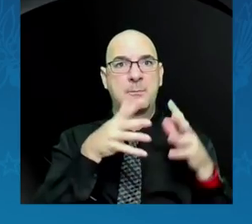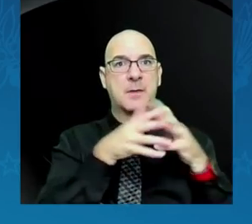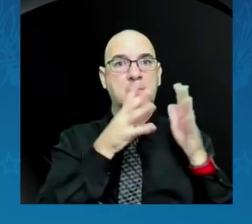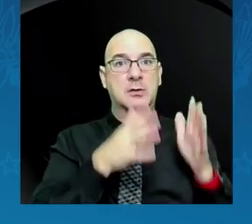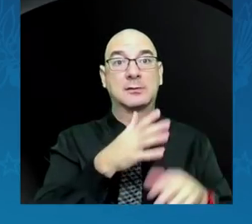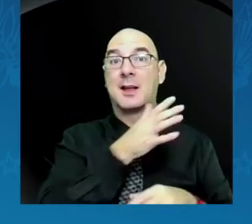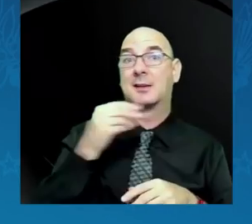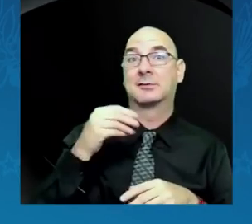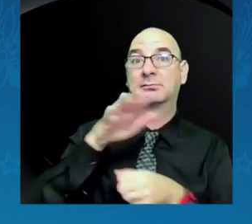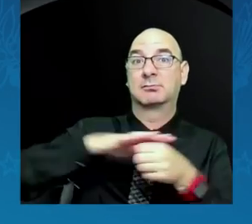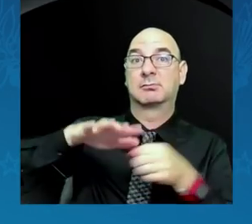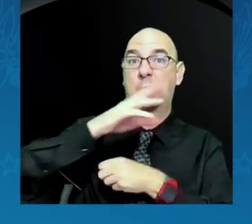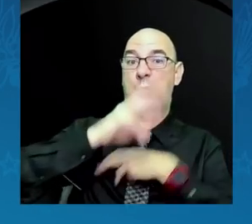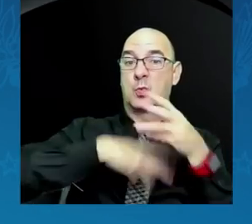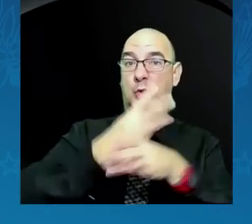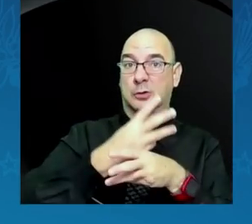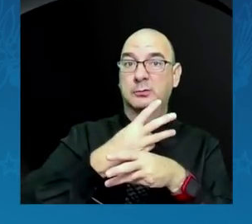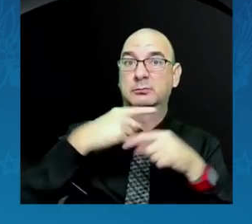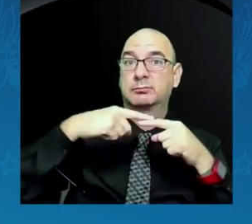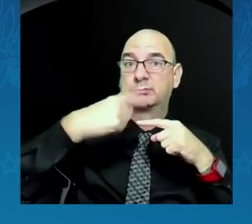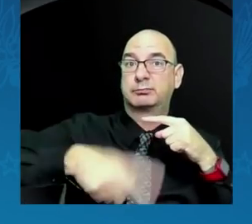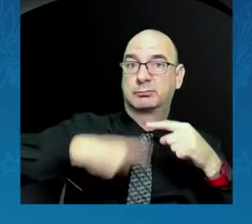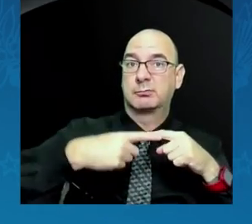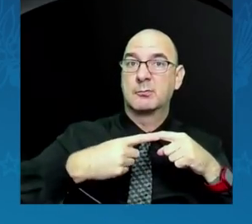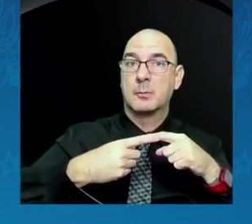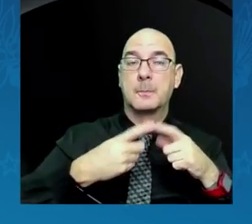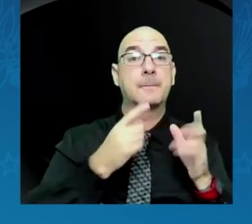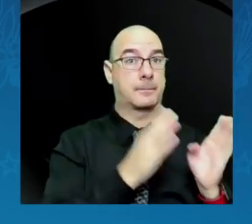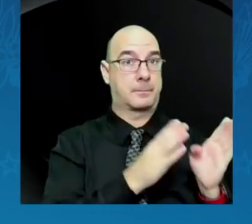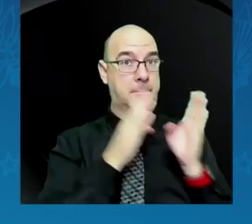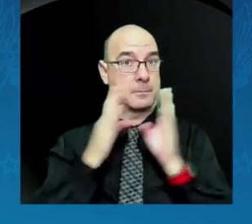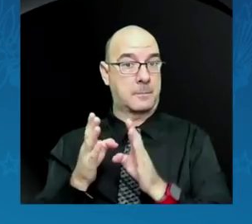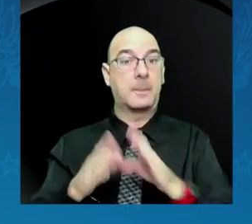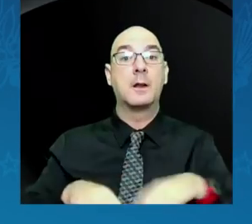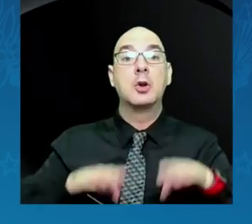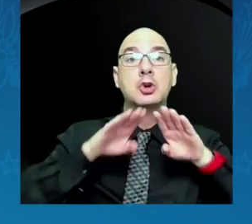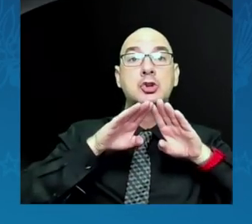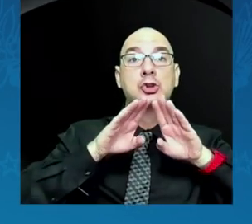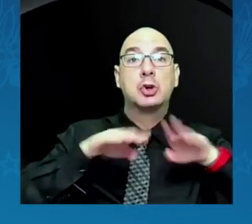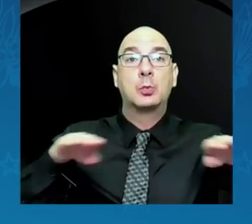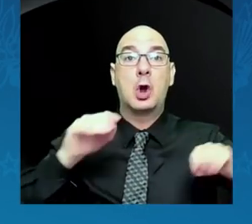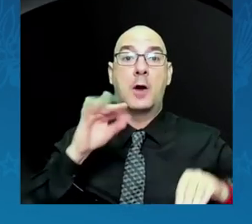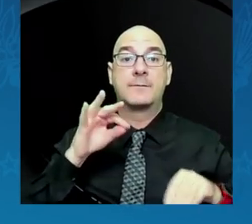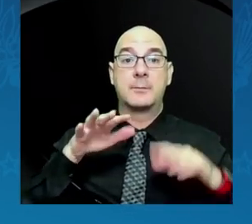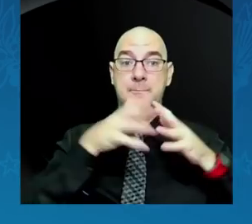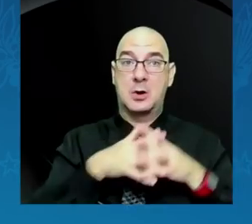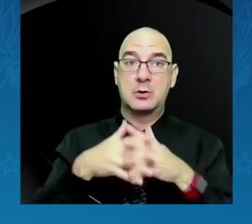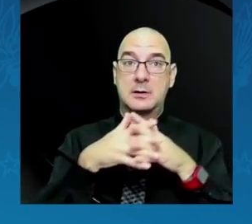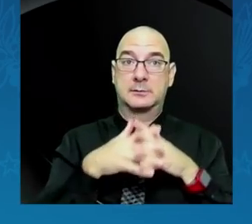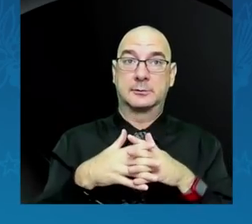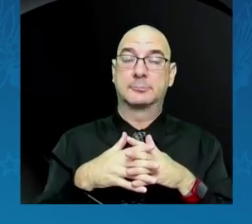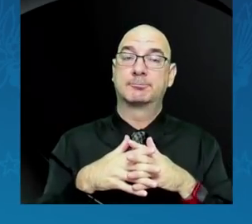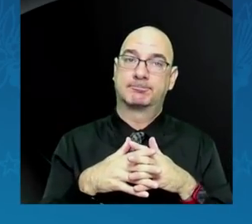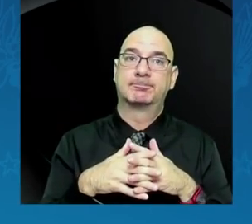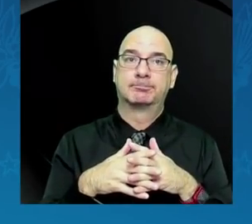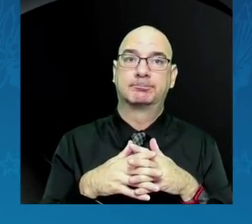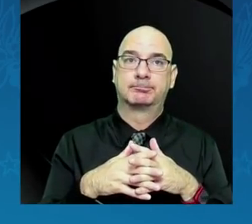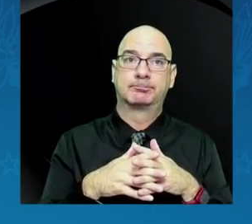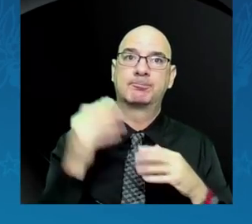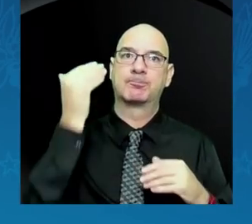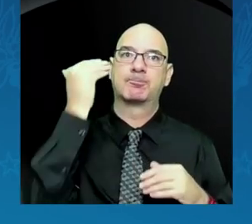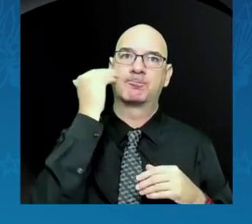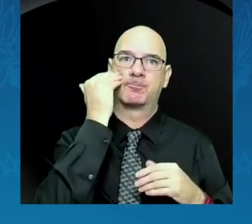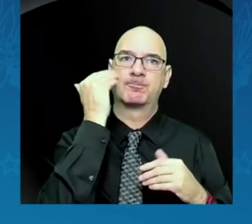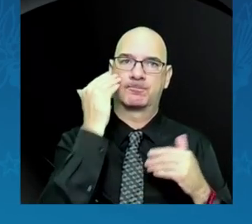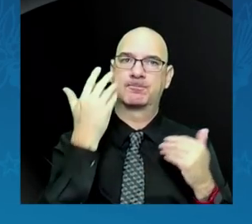The children of America. Well, as you all know, a large part of my career, I was a prosecutor focused on issues affecting women and